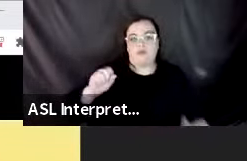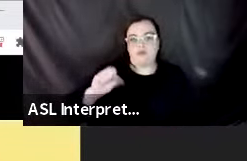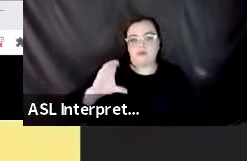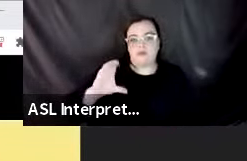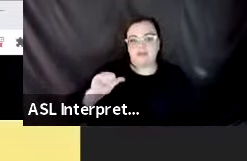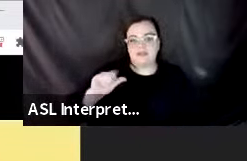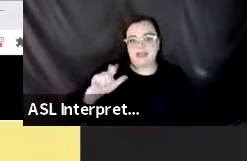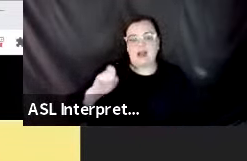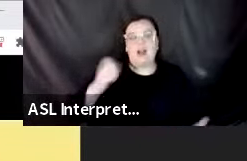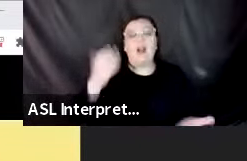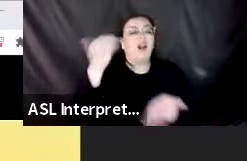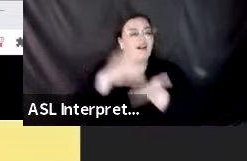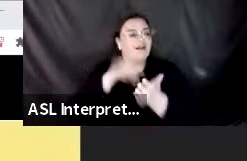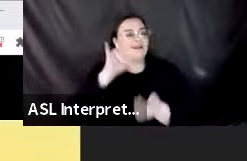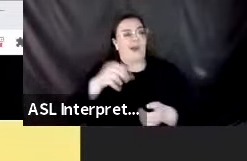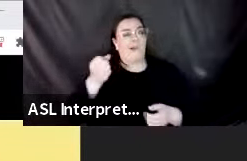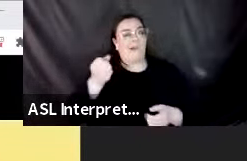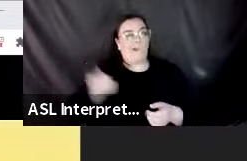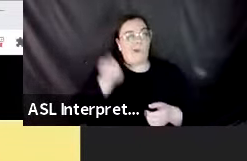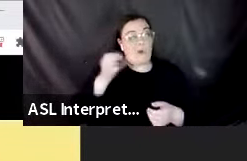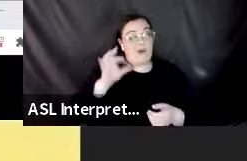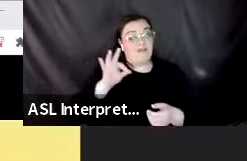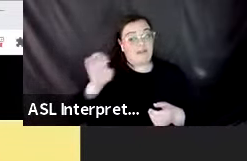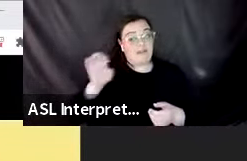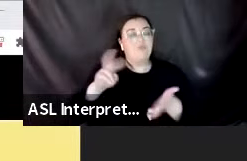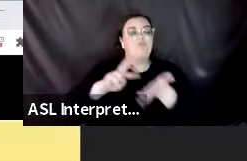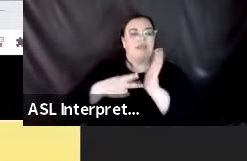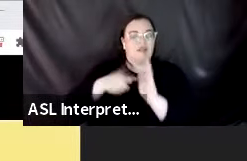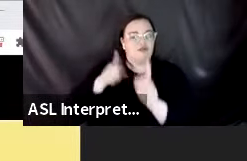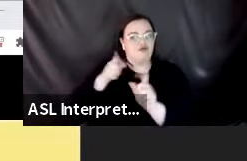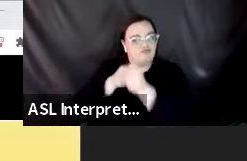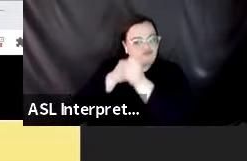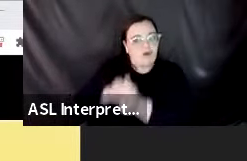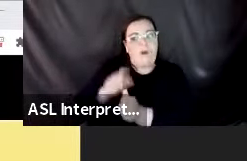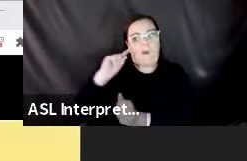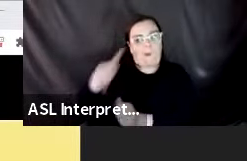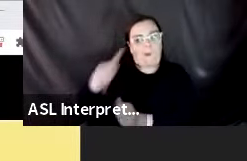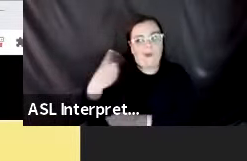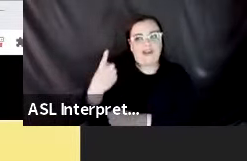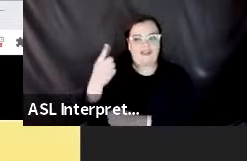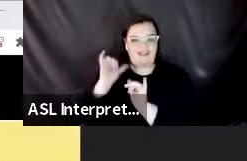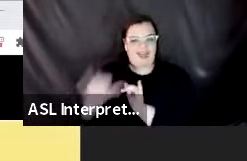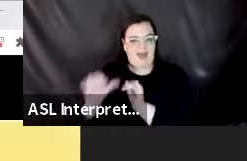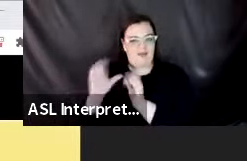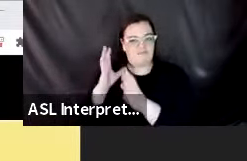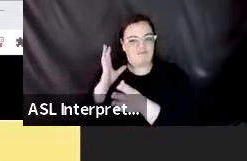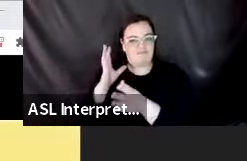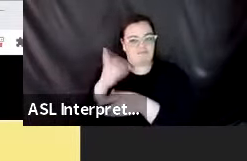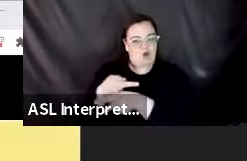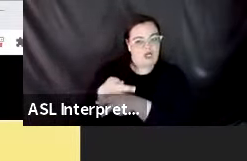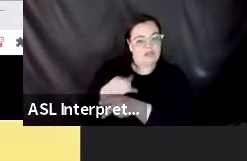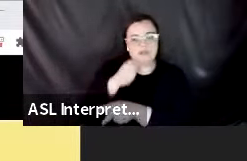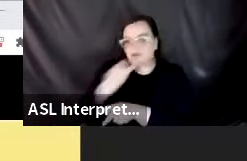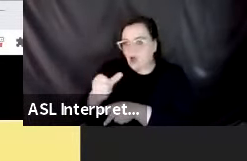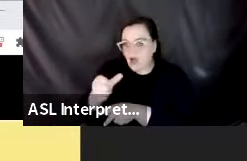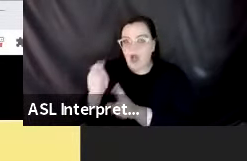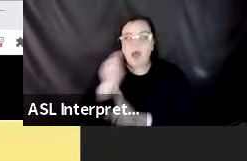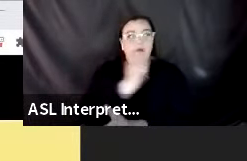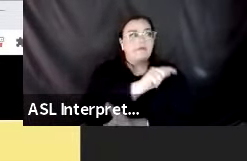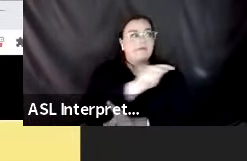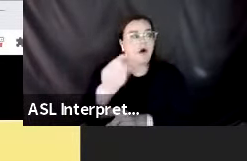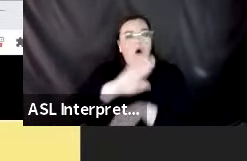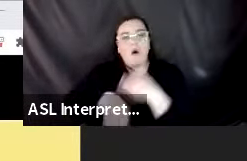is what keeps you exclusive to the product. Now, the holding fee is paid at the beginning of